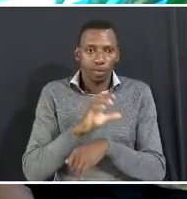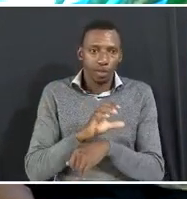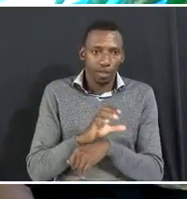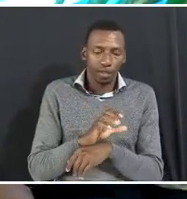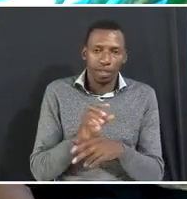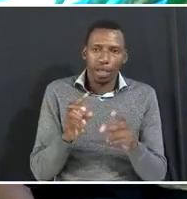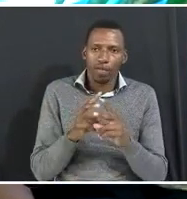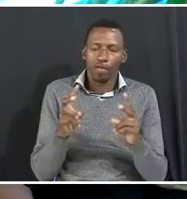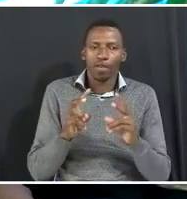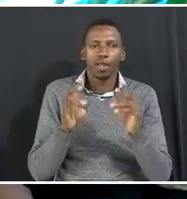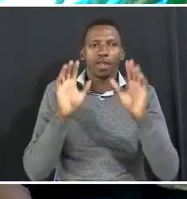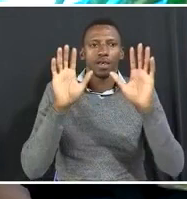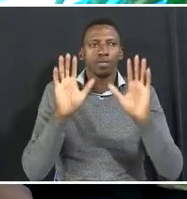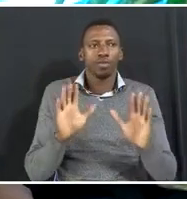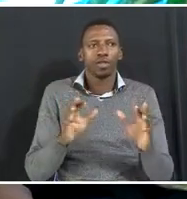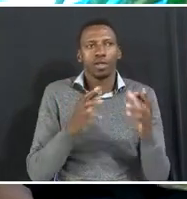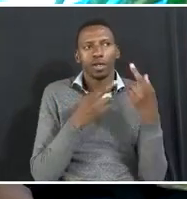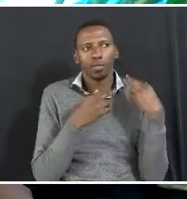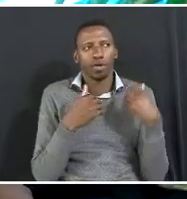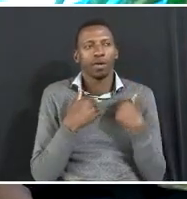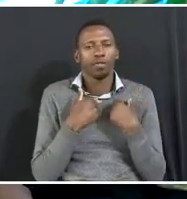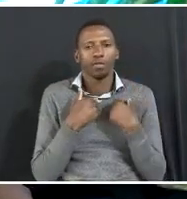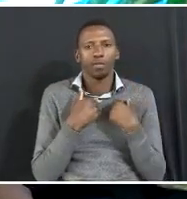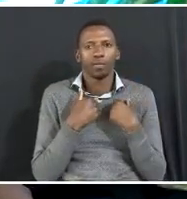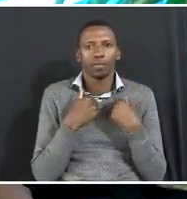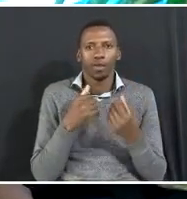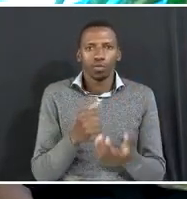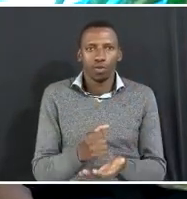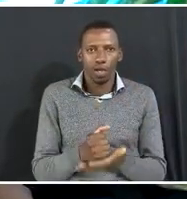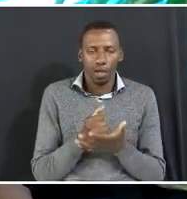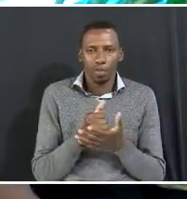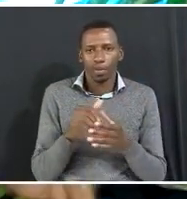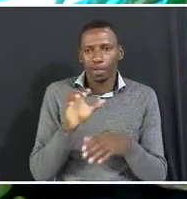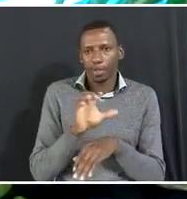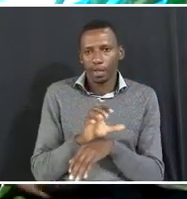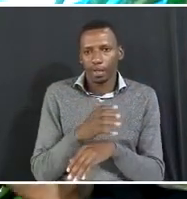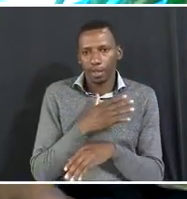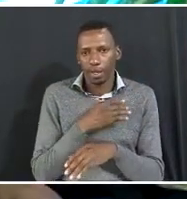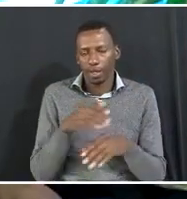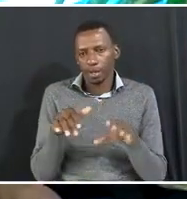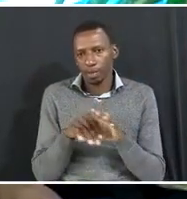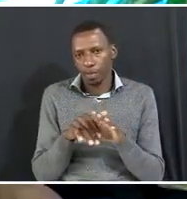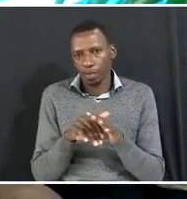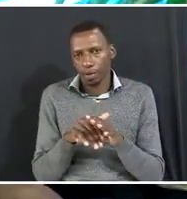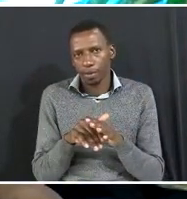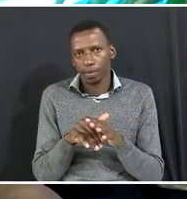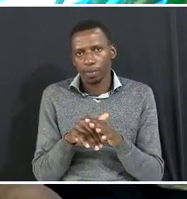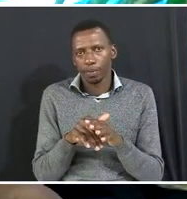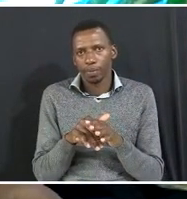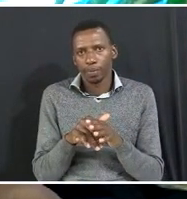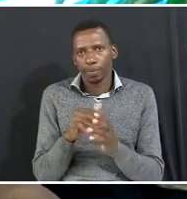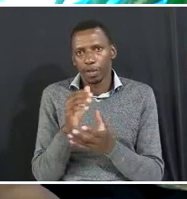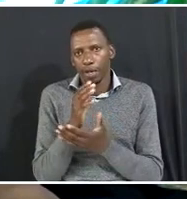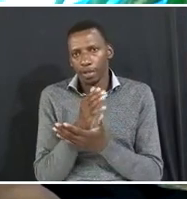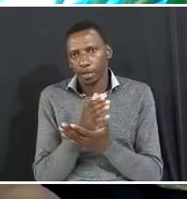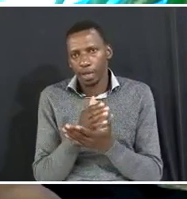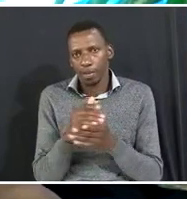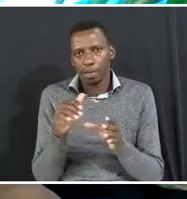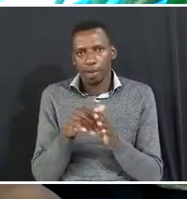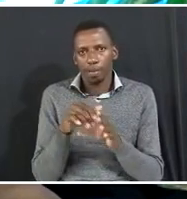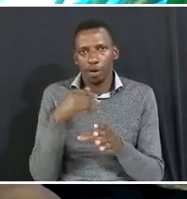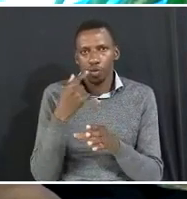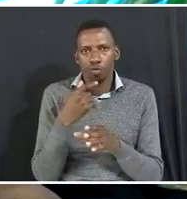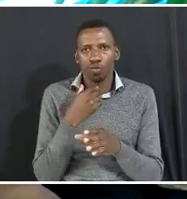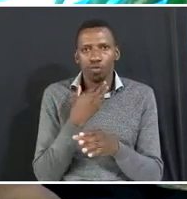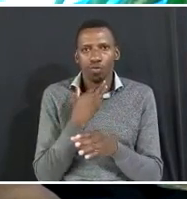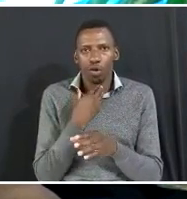very important role in assisting the church and the membership and some of the potential members who want to